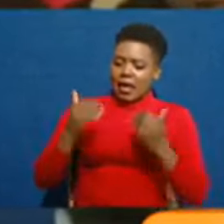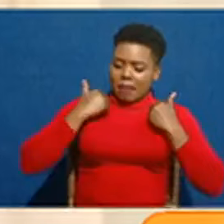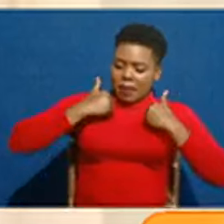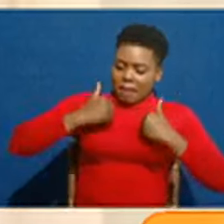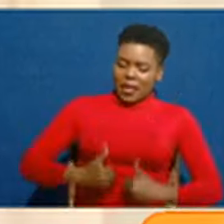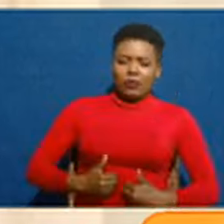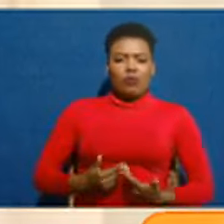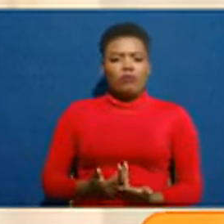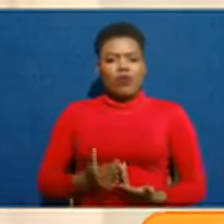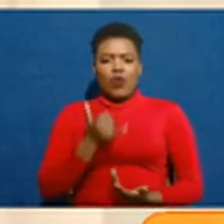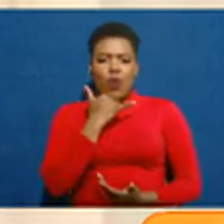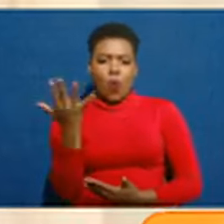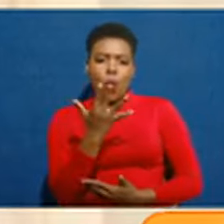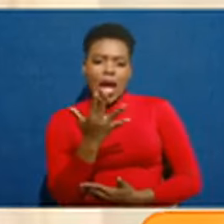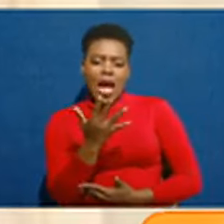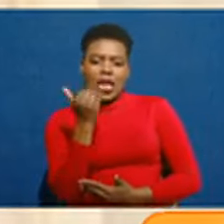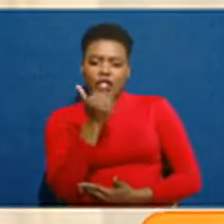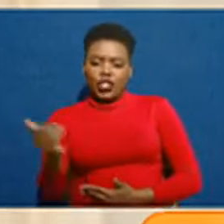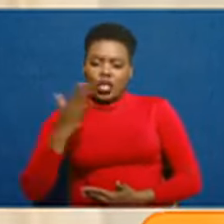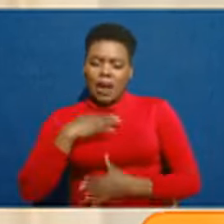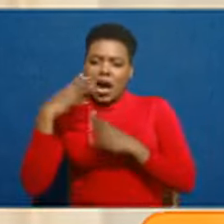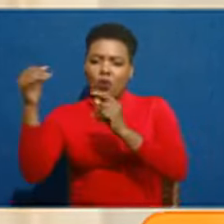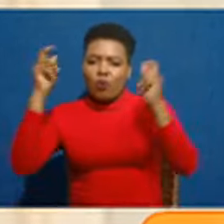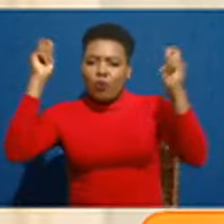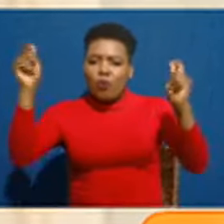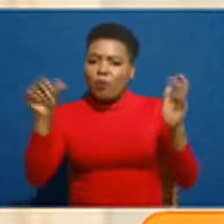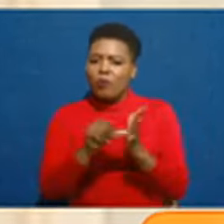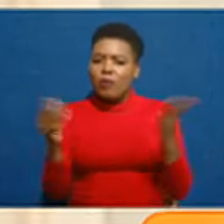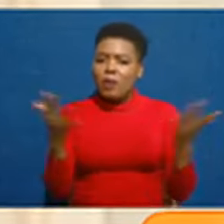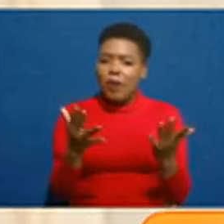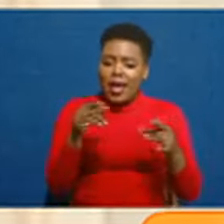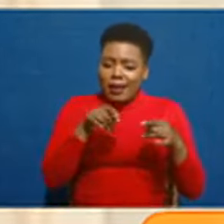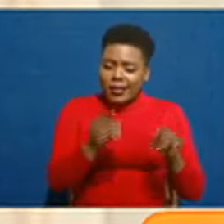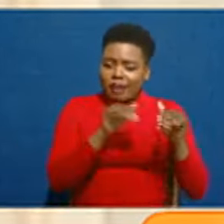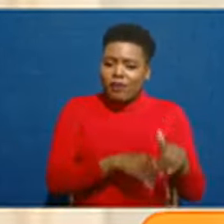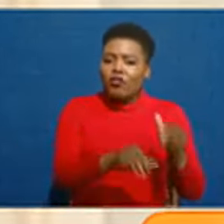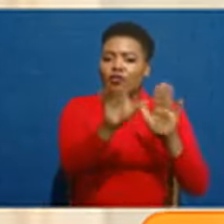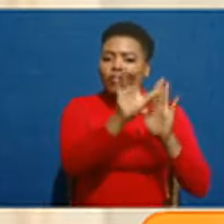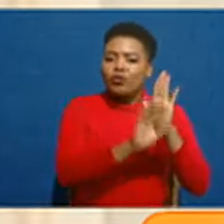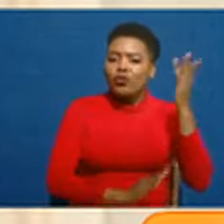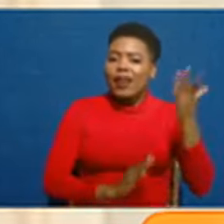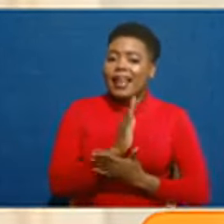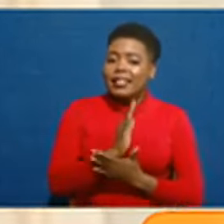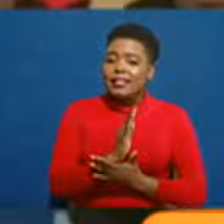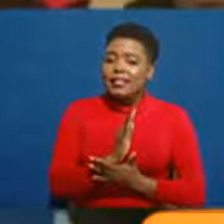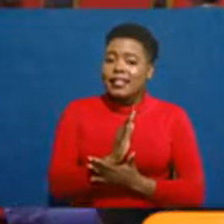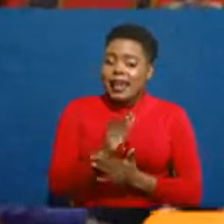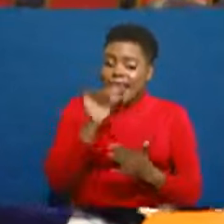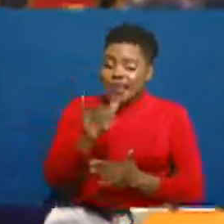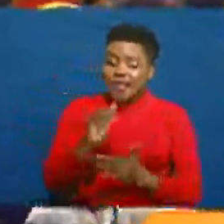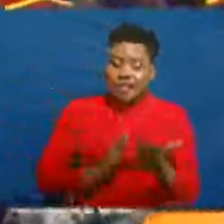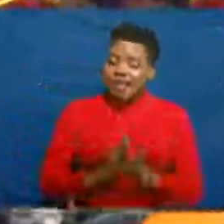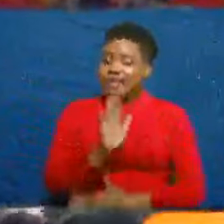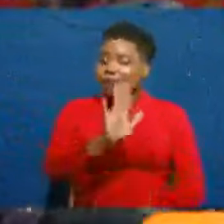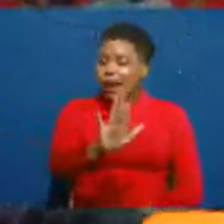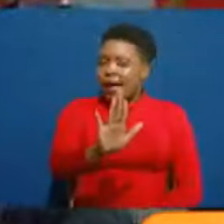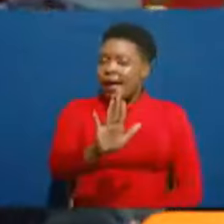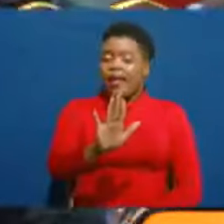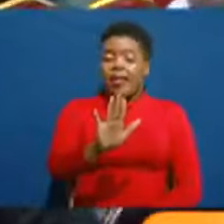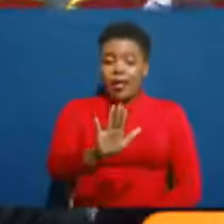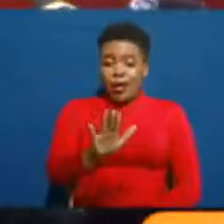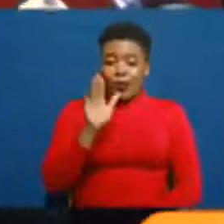mbaya? Kutokelezea kwa barabara kama alikuwa ametokelezea kwa barabara. Ni alifanya makosa gani? Na ni laiti yake. A desperate